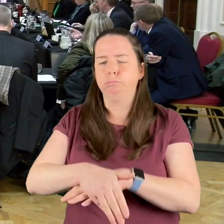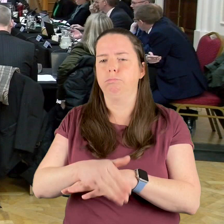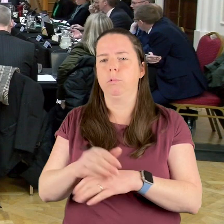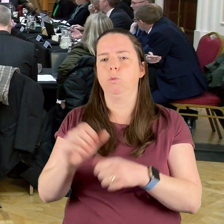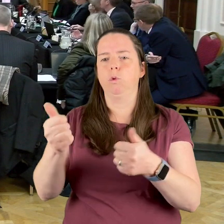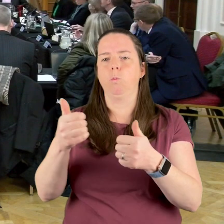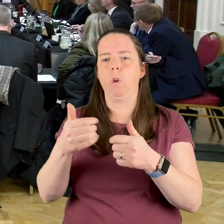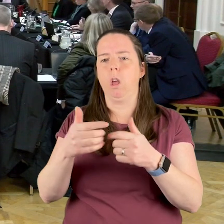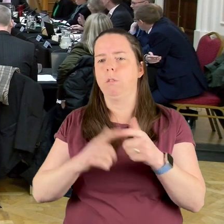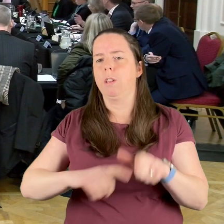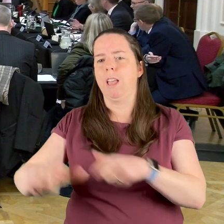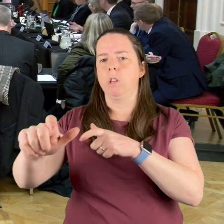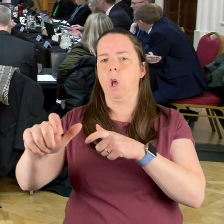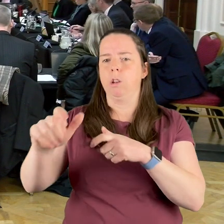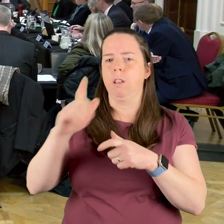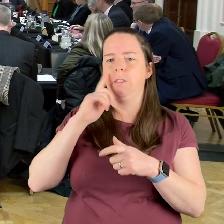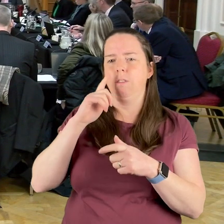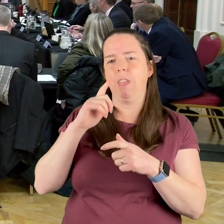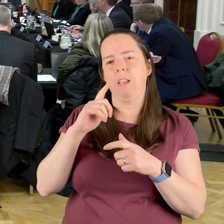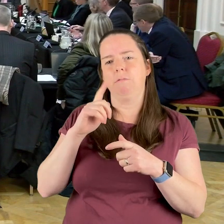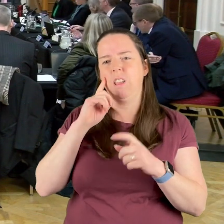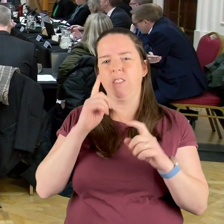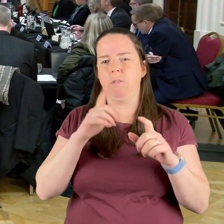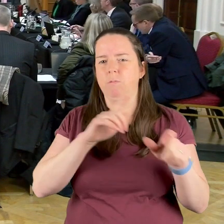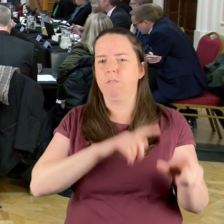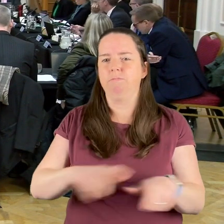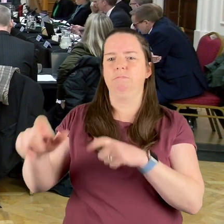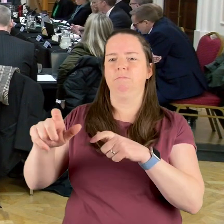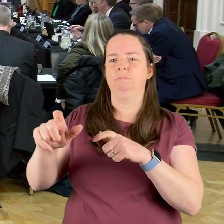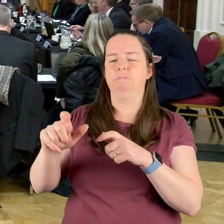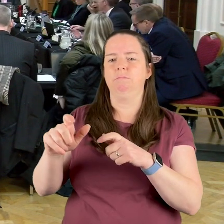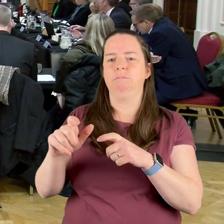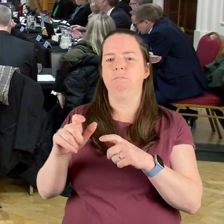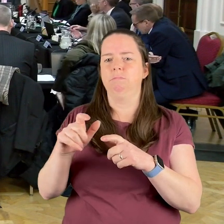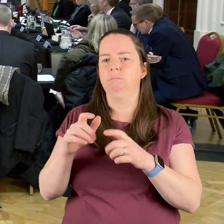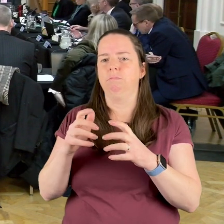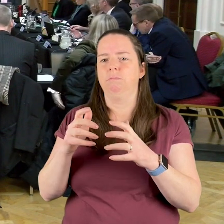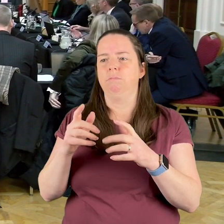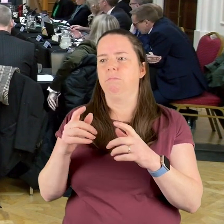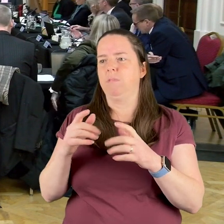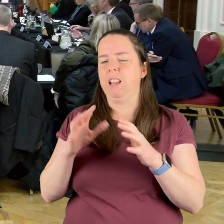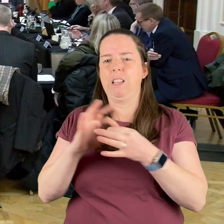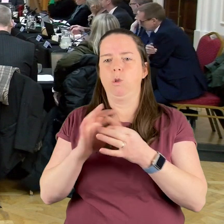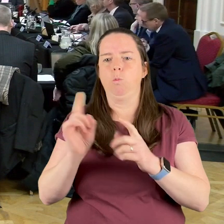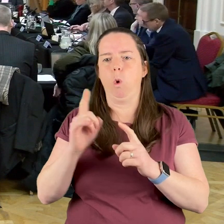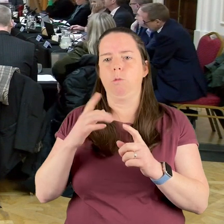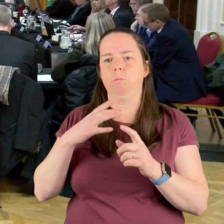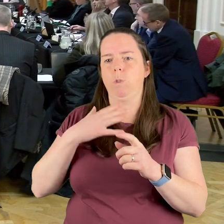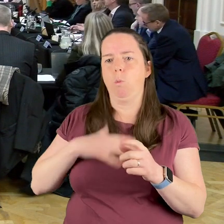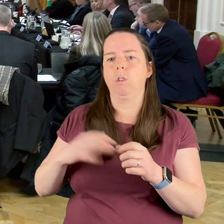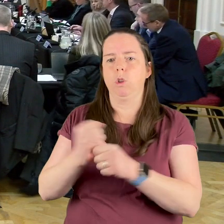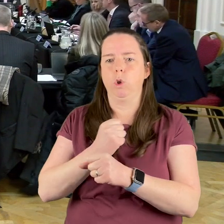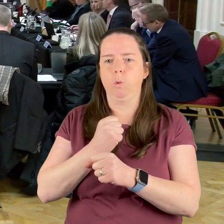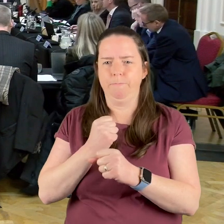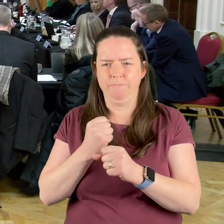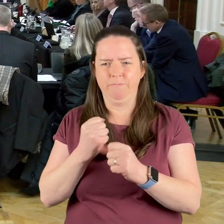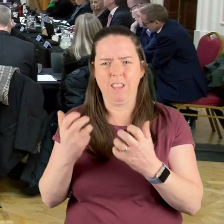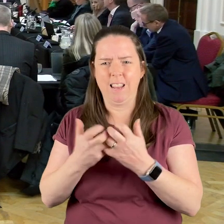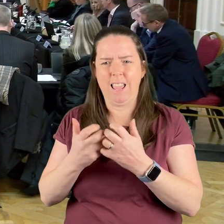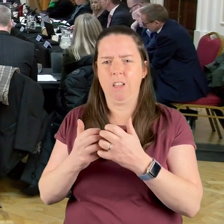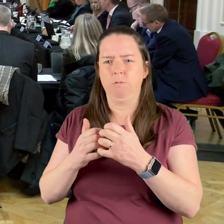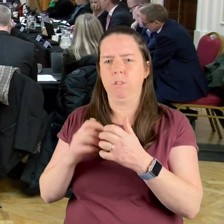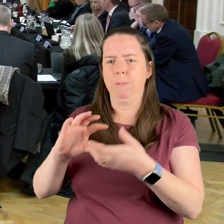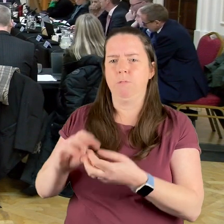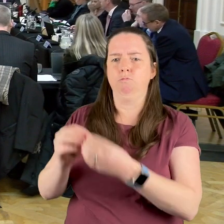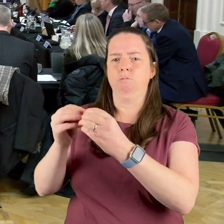work, and we can do an awful lot more good work, I think, if we maintain that way of working, both in terms of our desire to do it and the